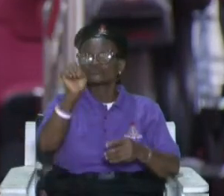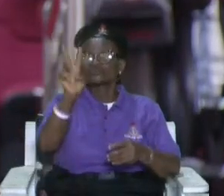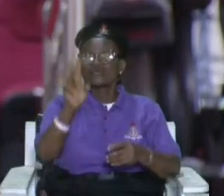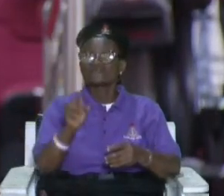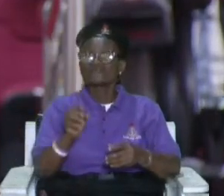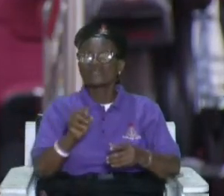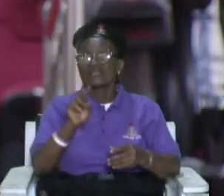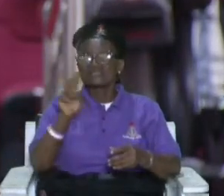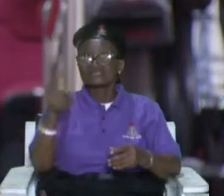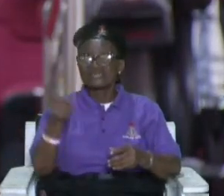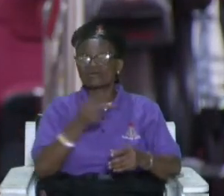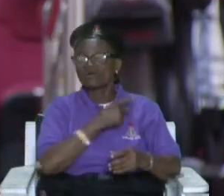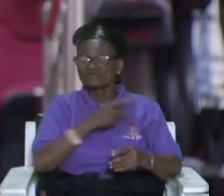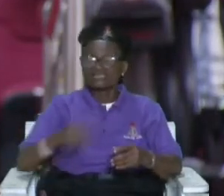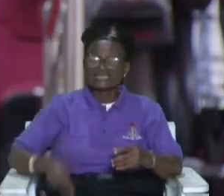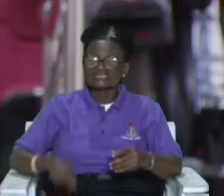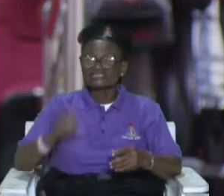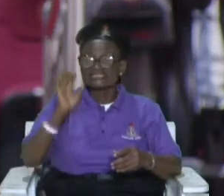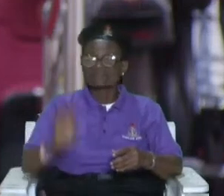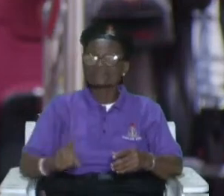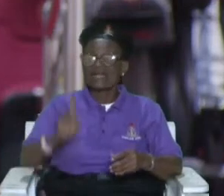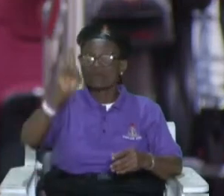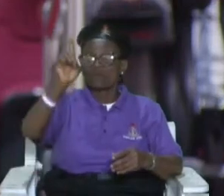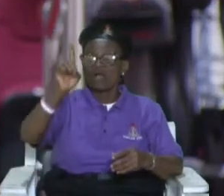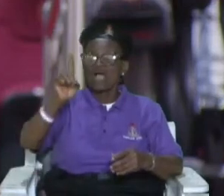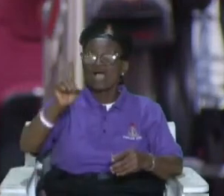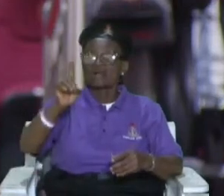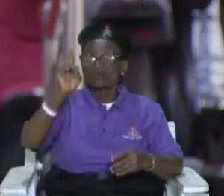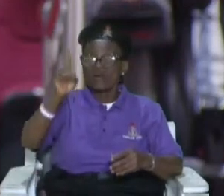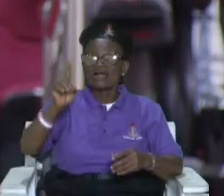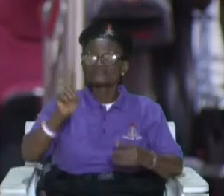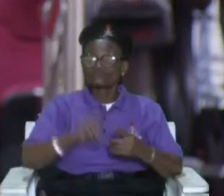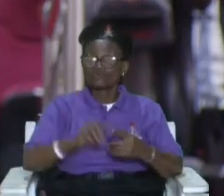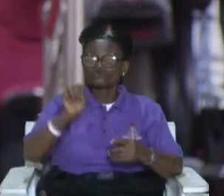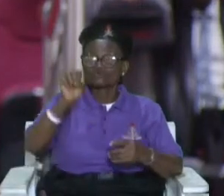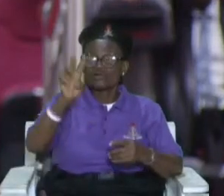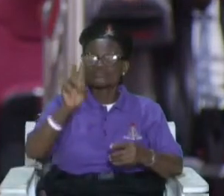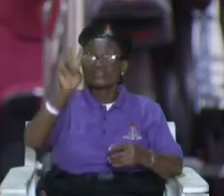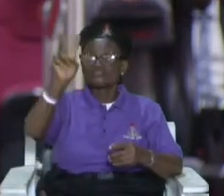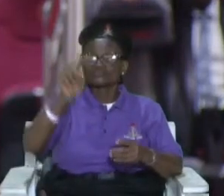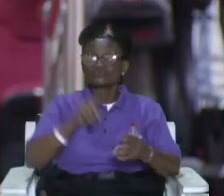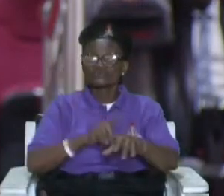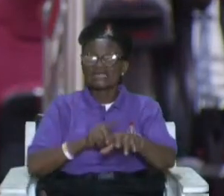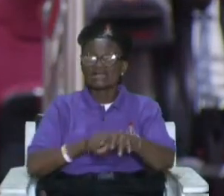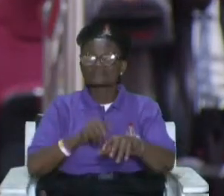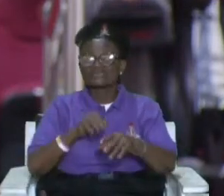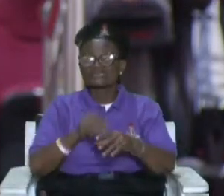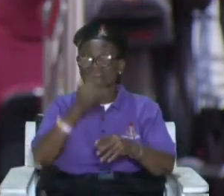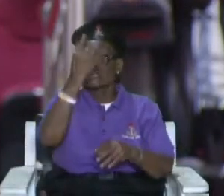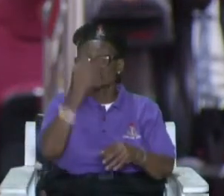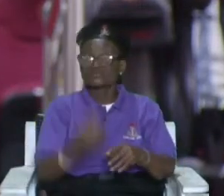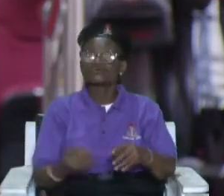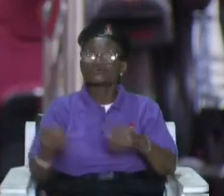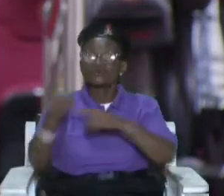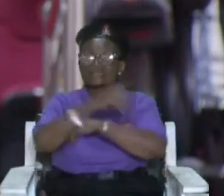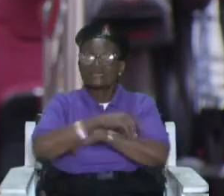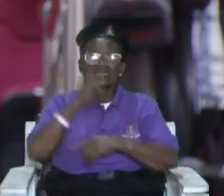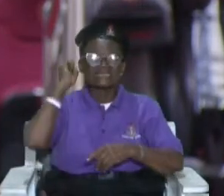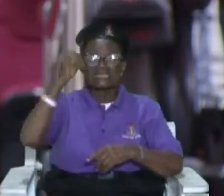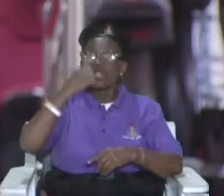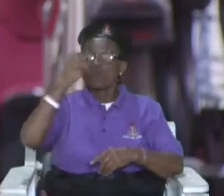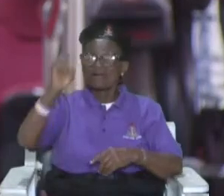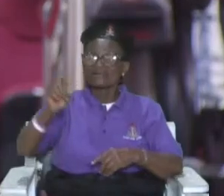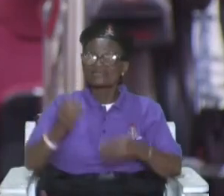2 Kings 1, 9 to 12, 2 times in a single day, he commanded fire to come down